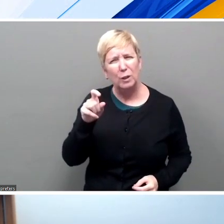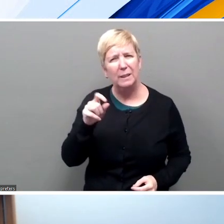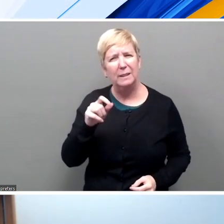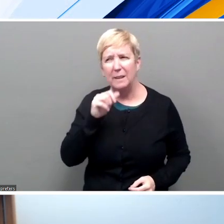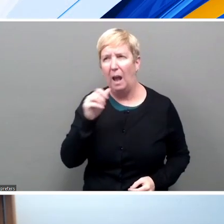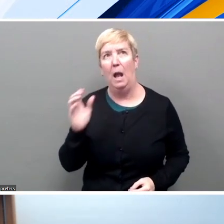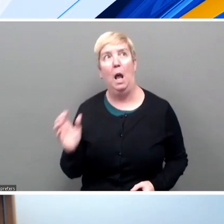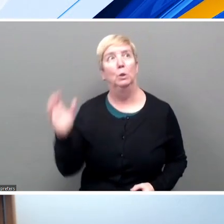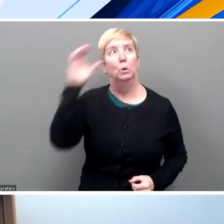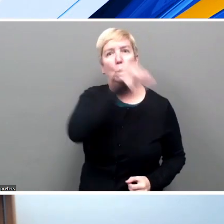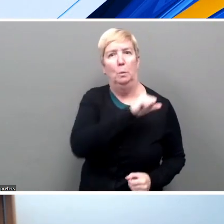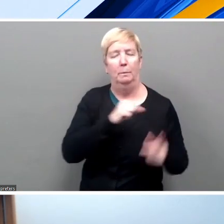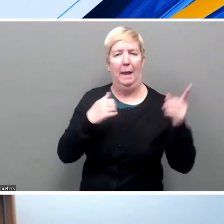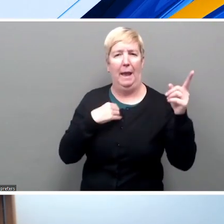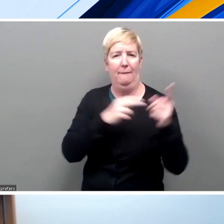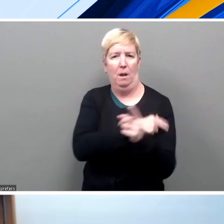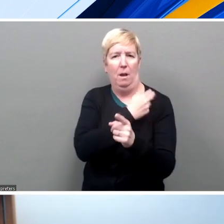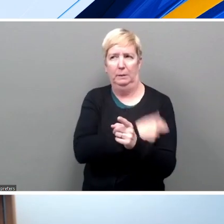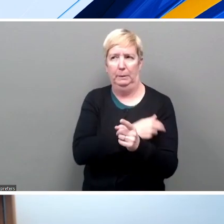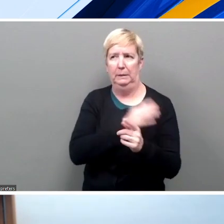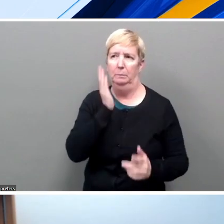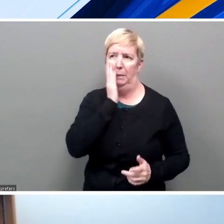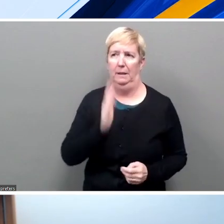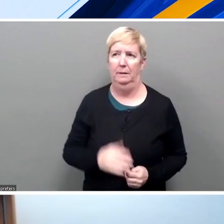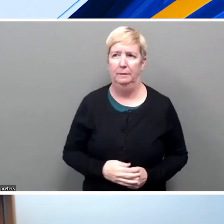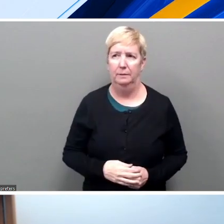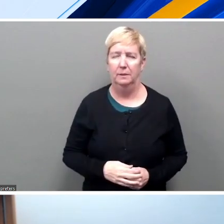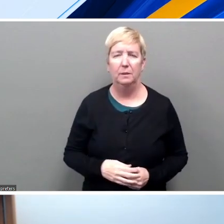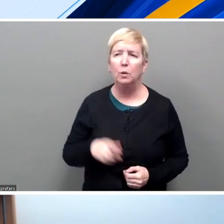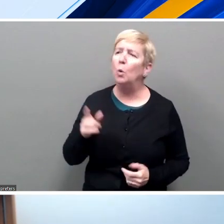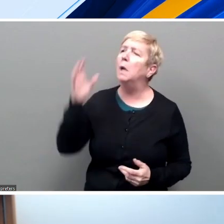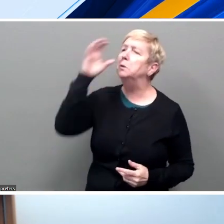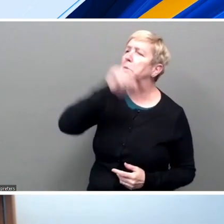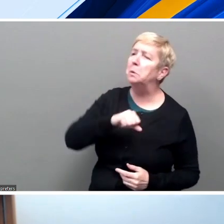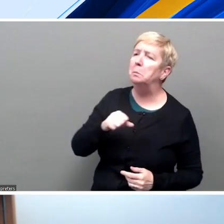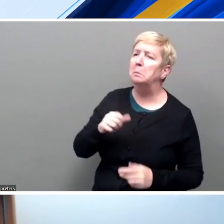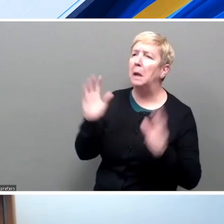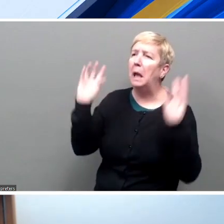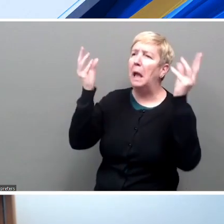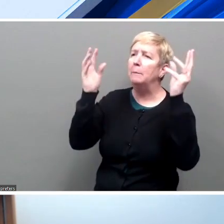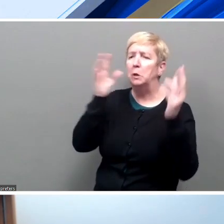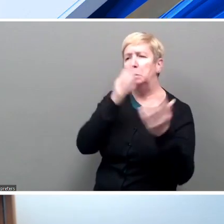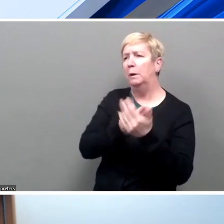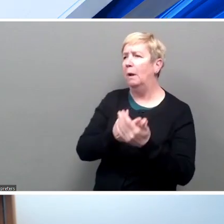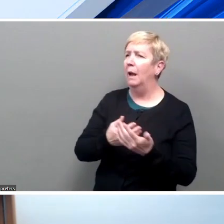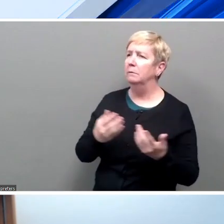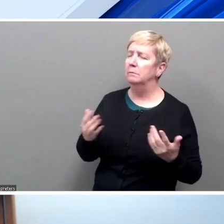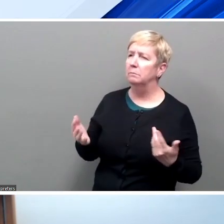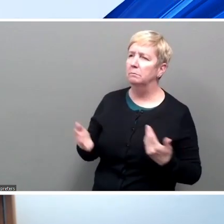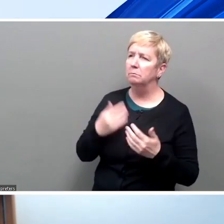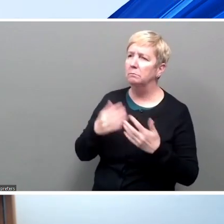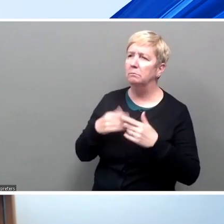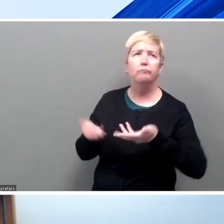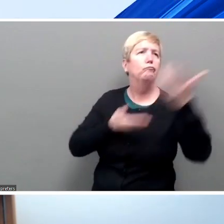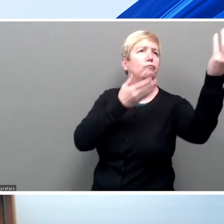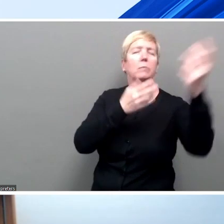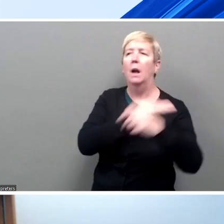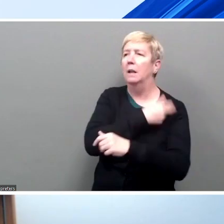really assuming the ambulance will come within, 25 to 35 minutes of when you dial